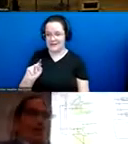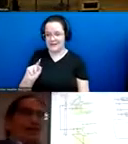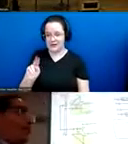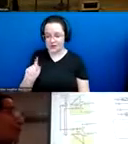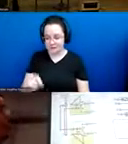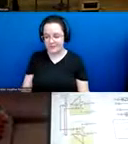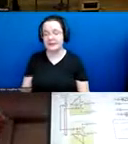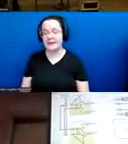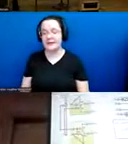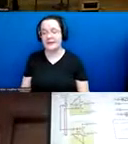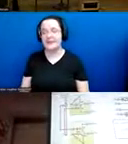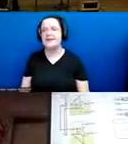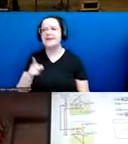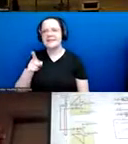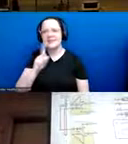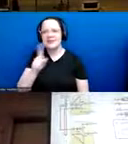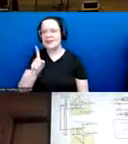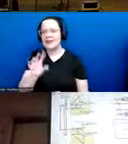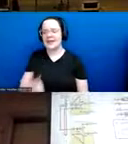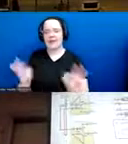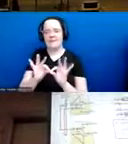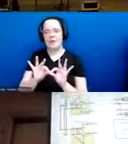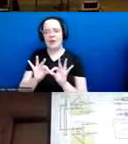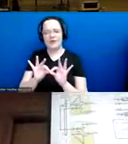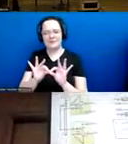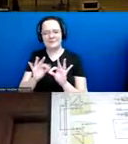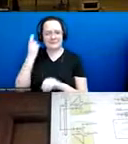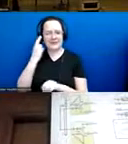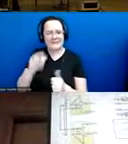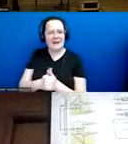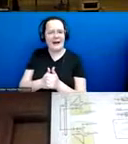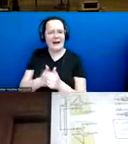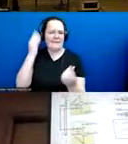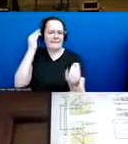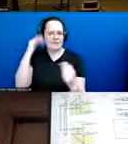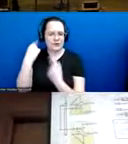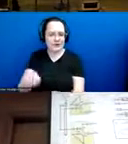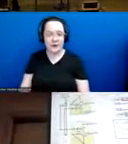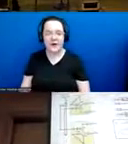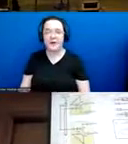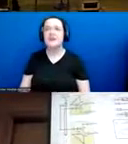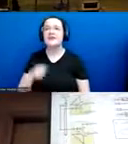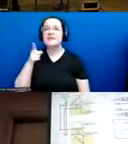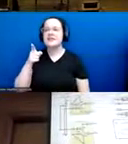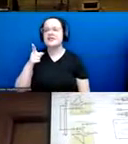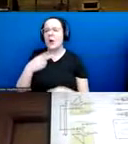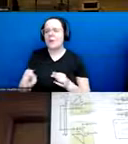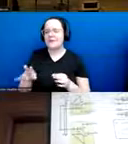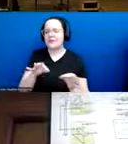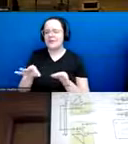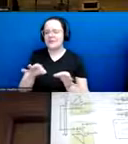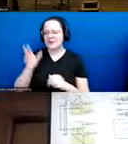So here's a very important realization as to what people are thinking. So very briefly describing here we're describing a concept that is called